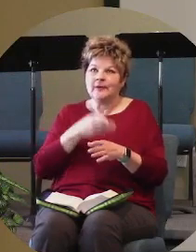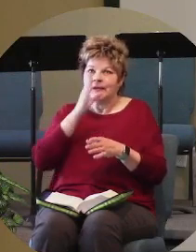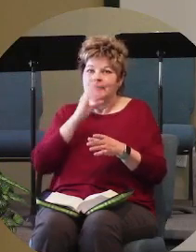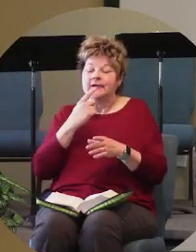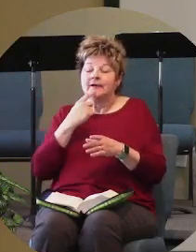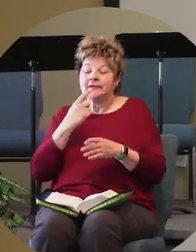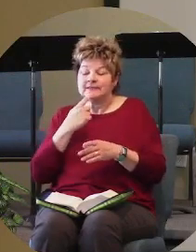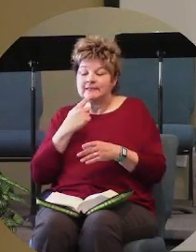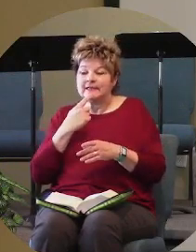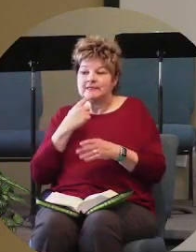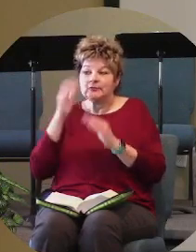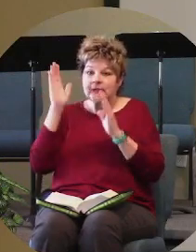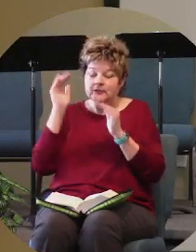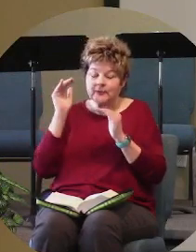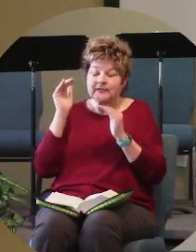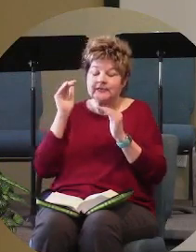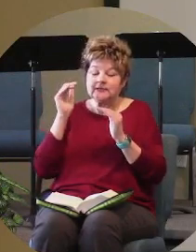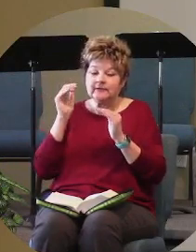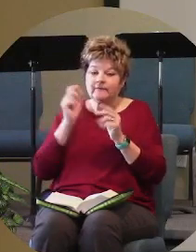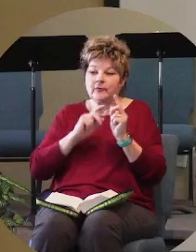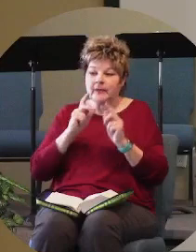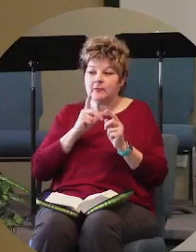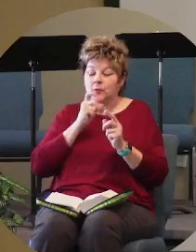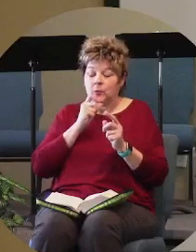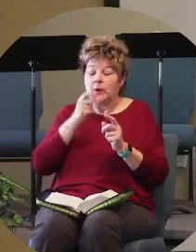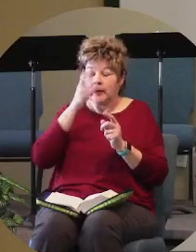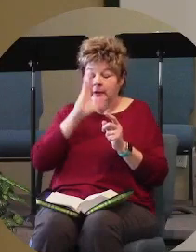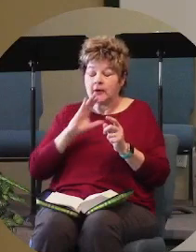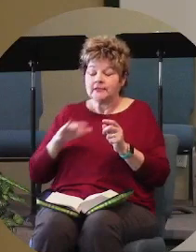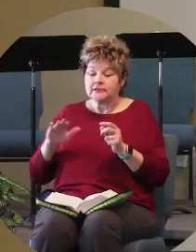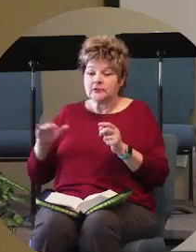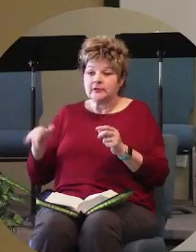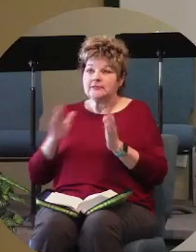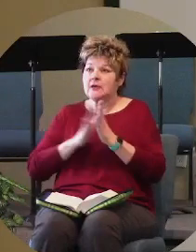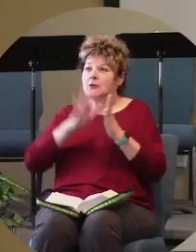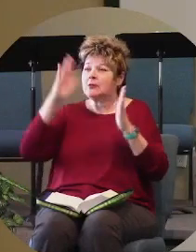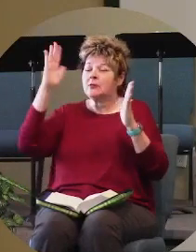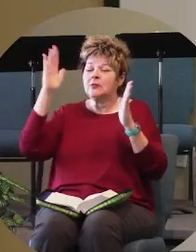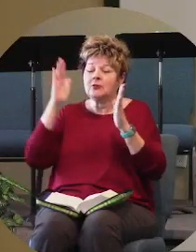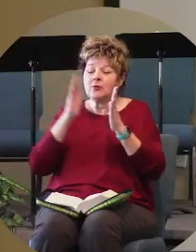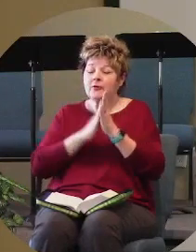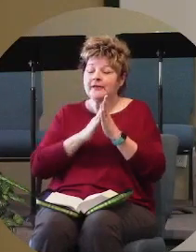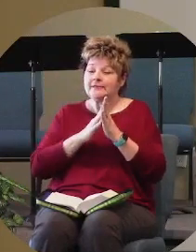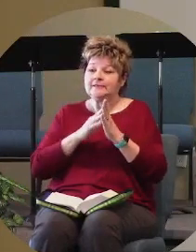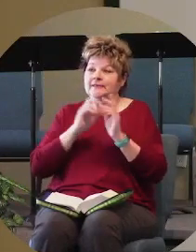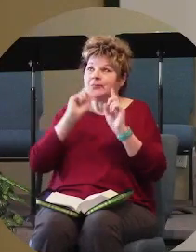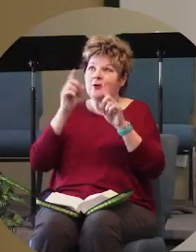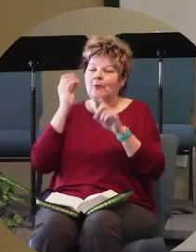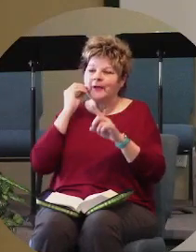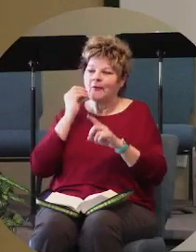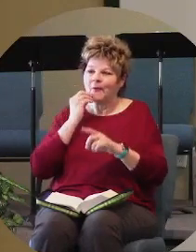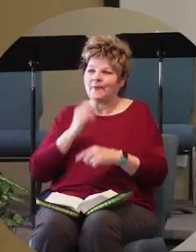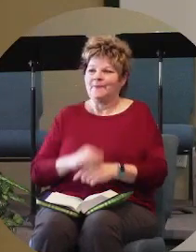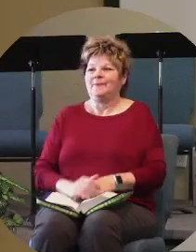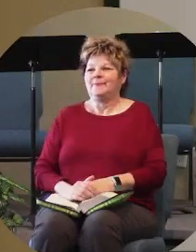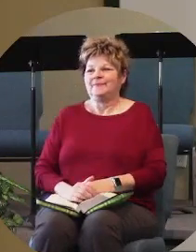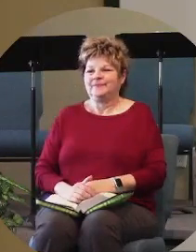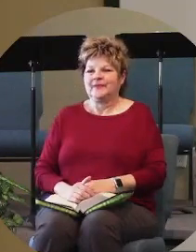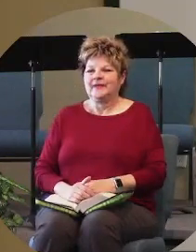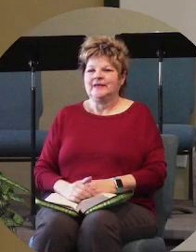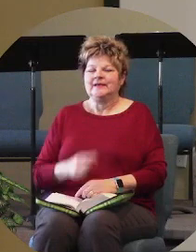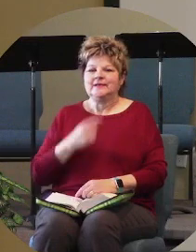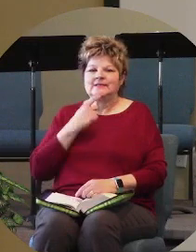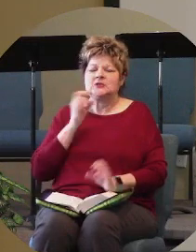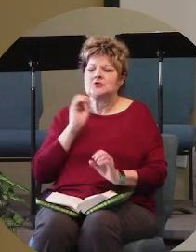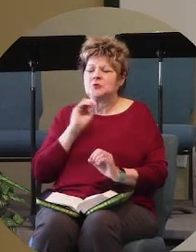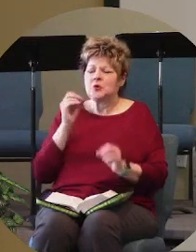there's an expectation for those that are God's children, and it's a glorious homecoming. He says there'll be no